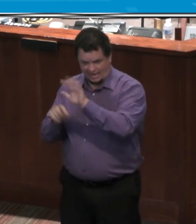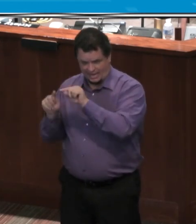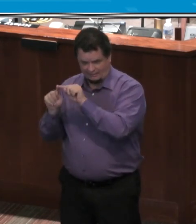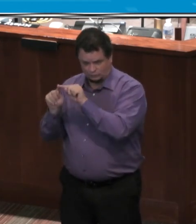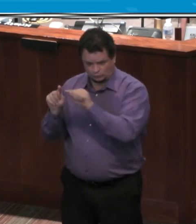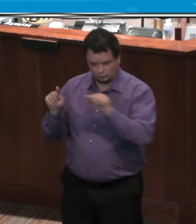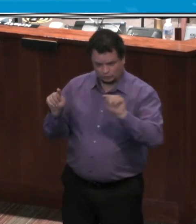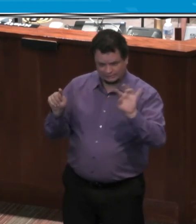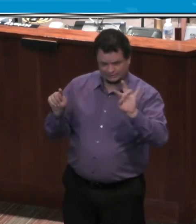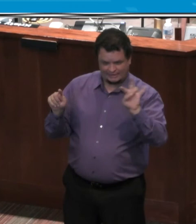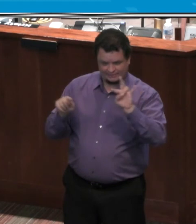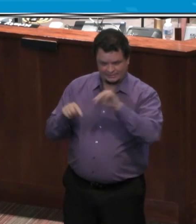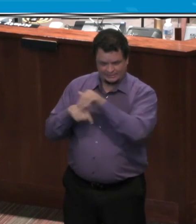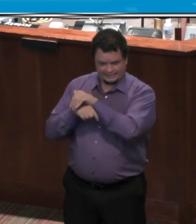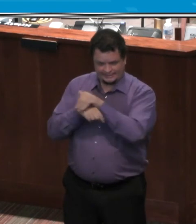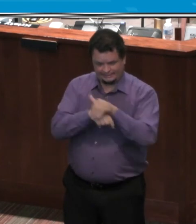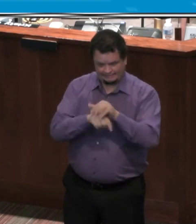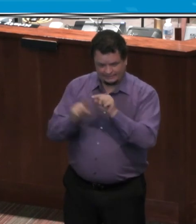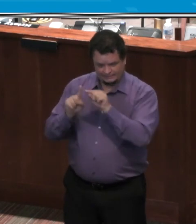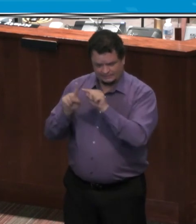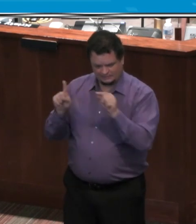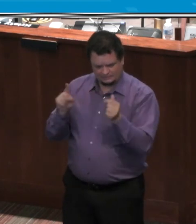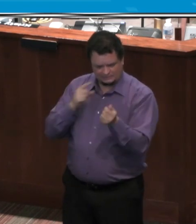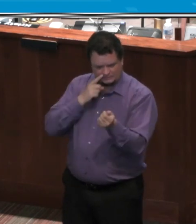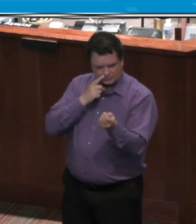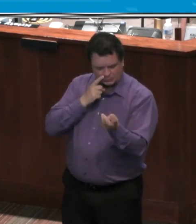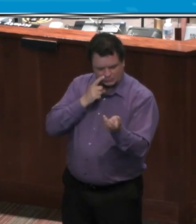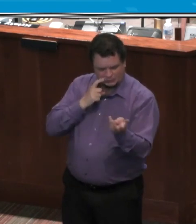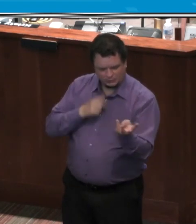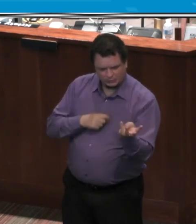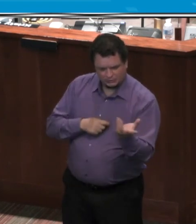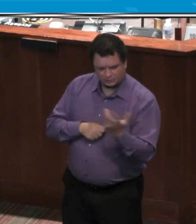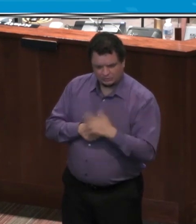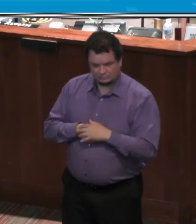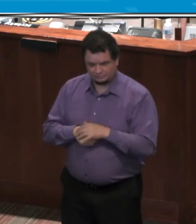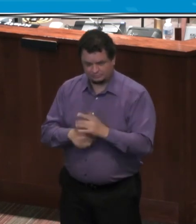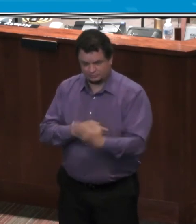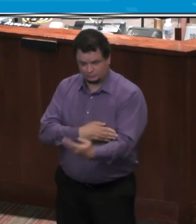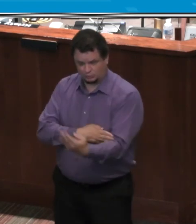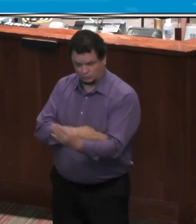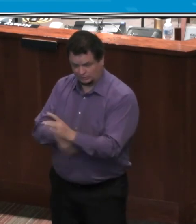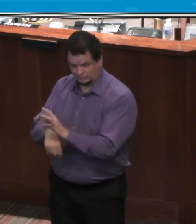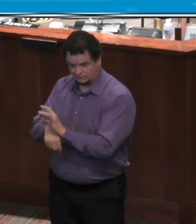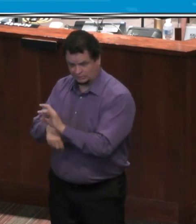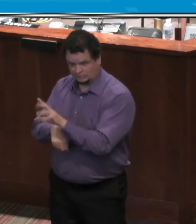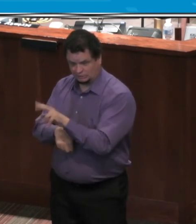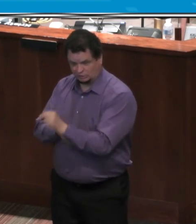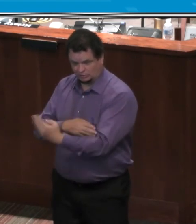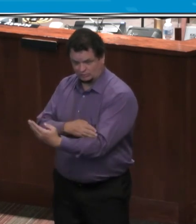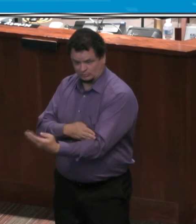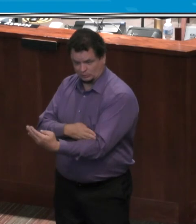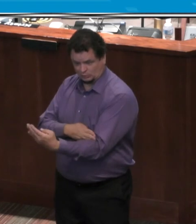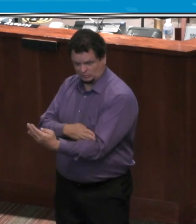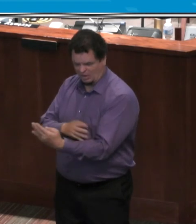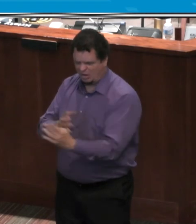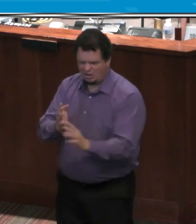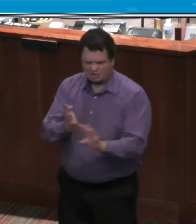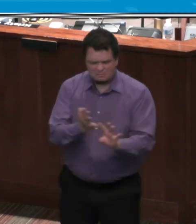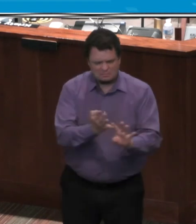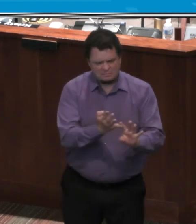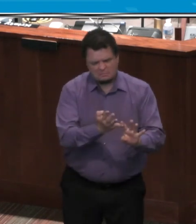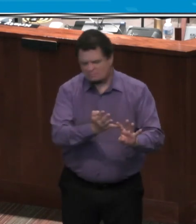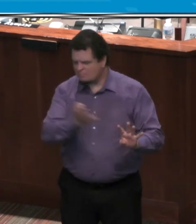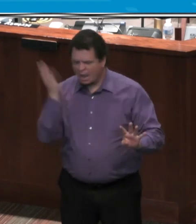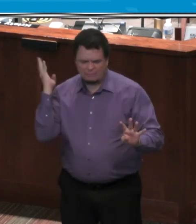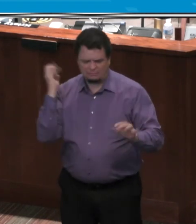up at 8:30, so that tells us that we need to readjust those hours. And I will say that although we have the capacity to do 750 tests,